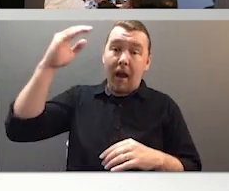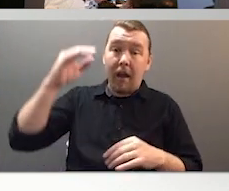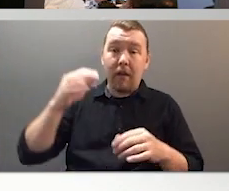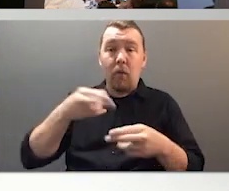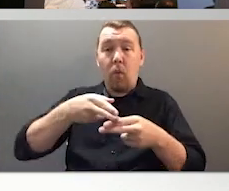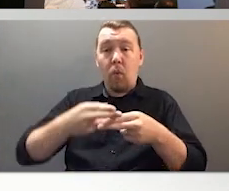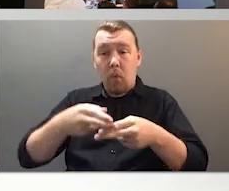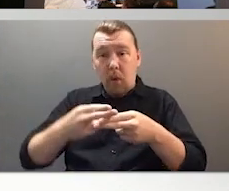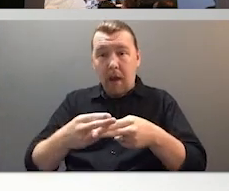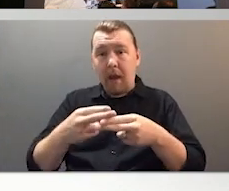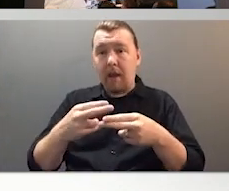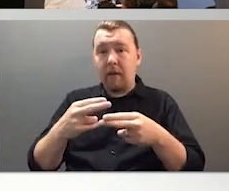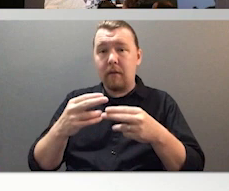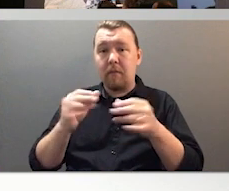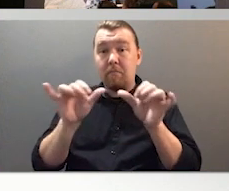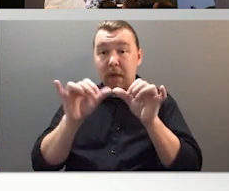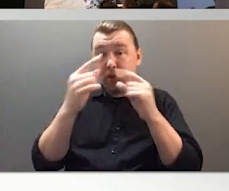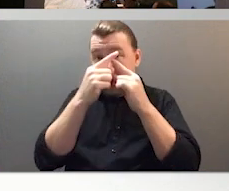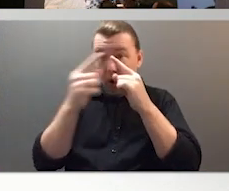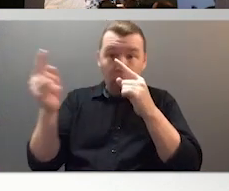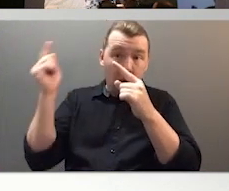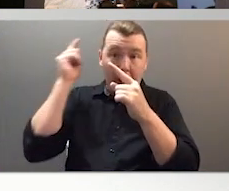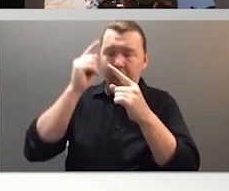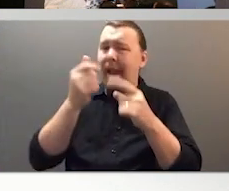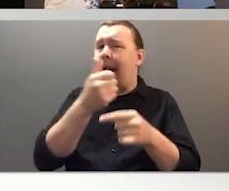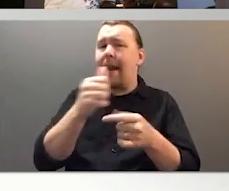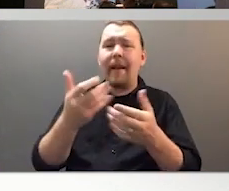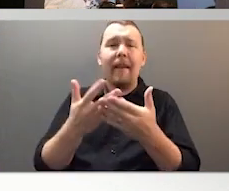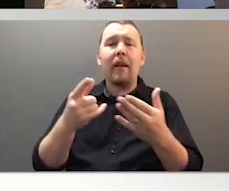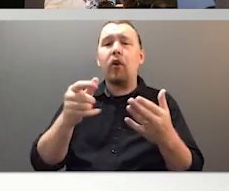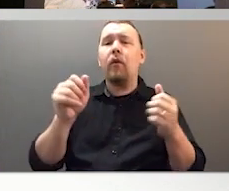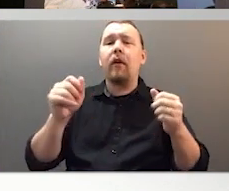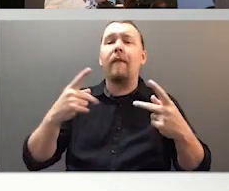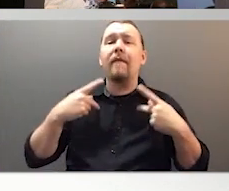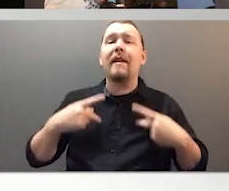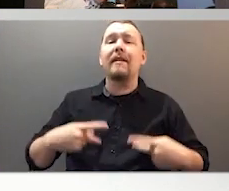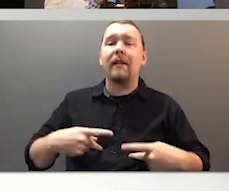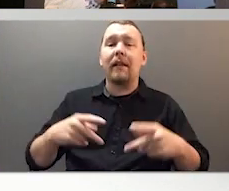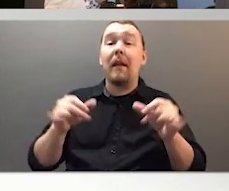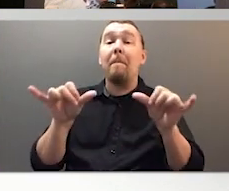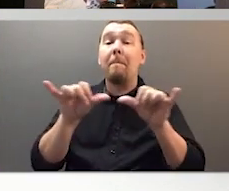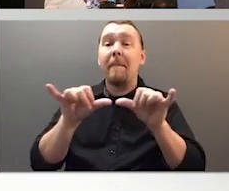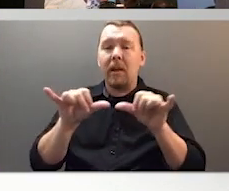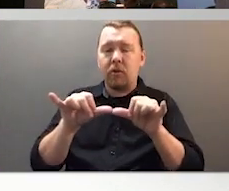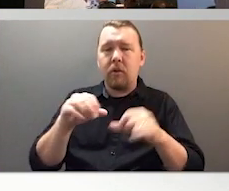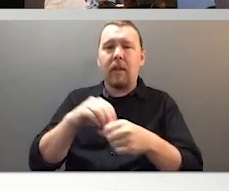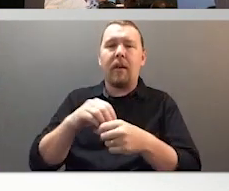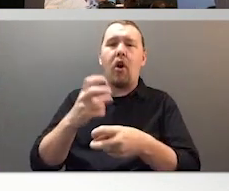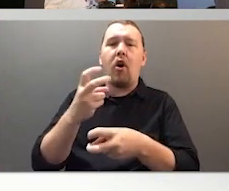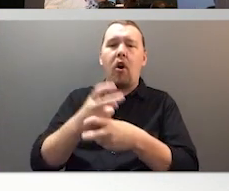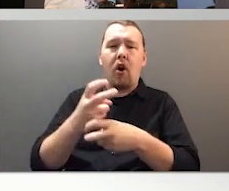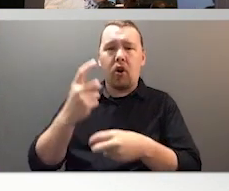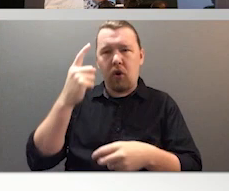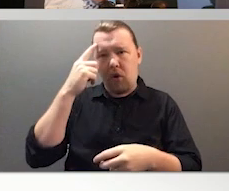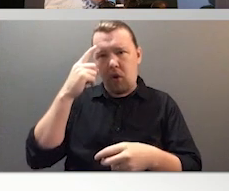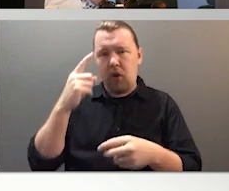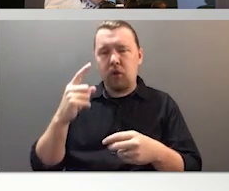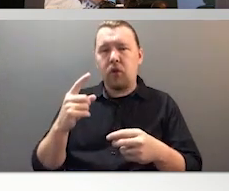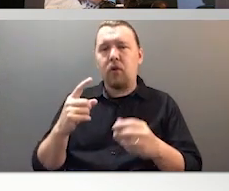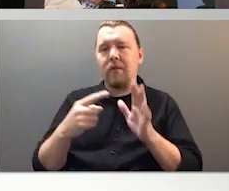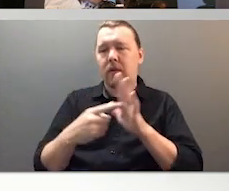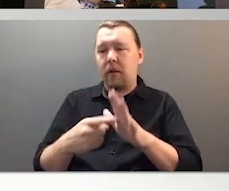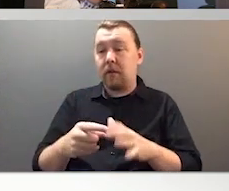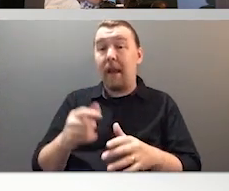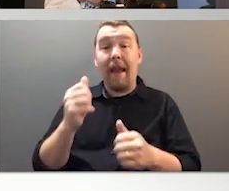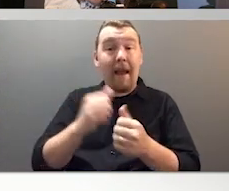circumference. Anything that you can physically measure falls into this category. Everything else falls into the soft